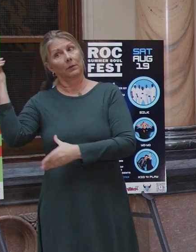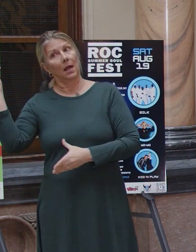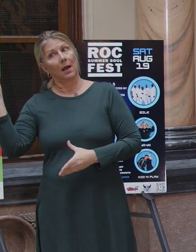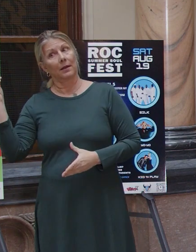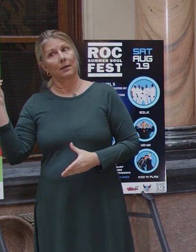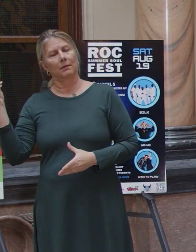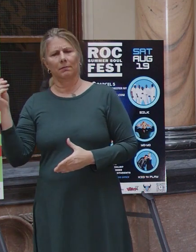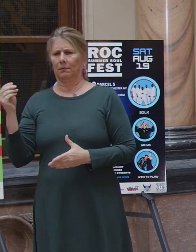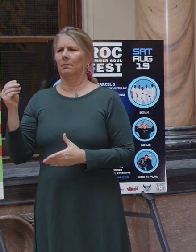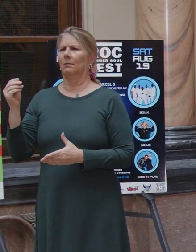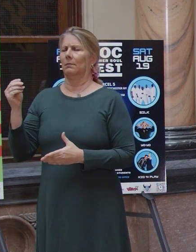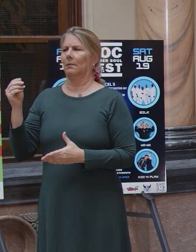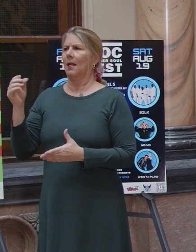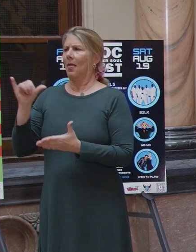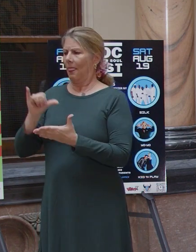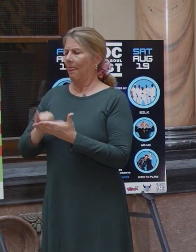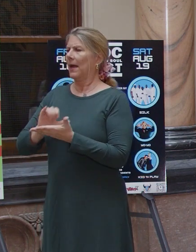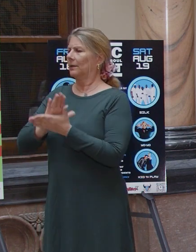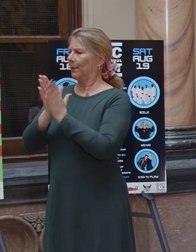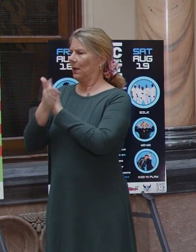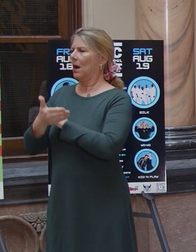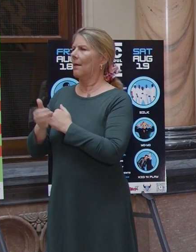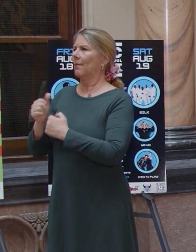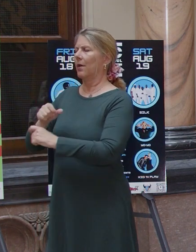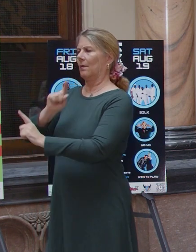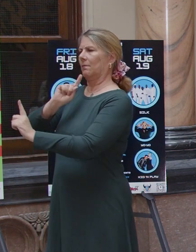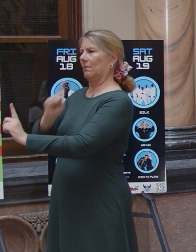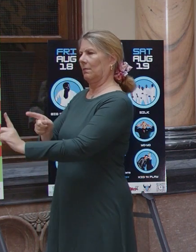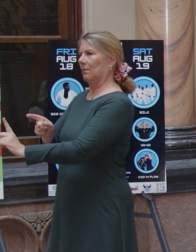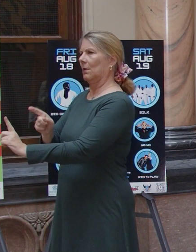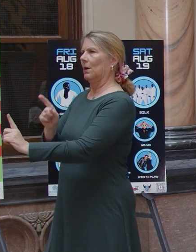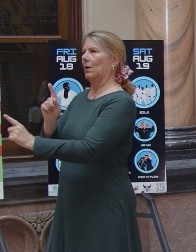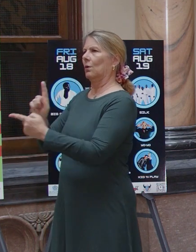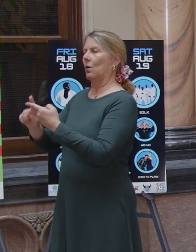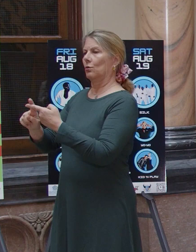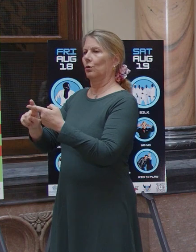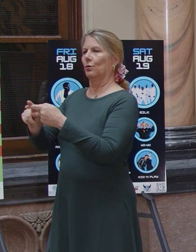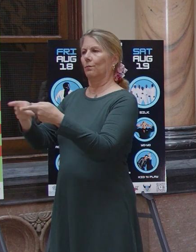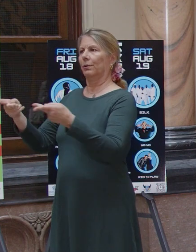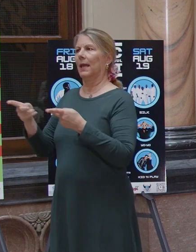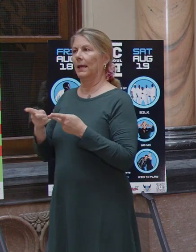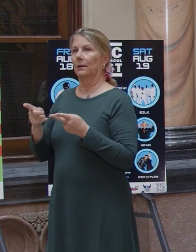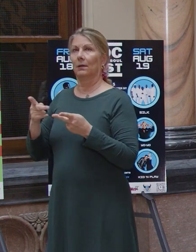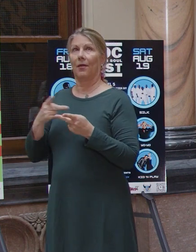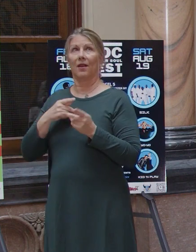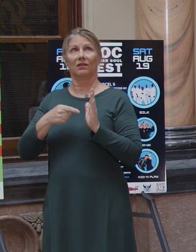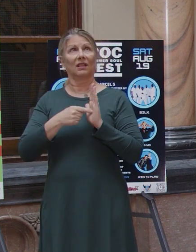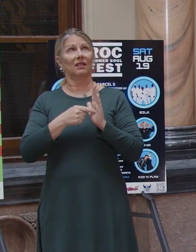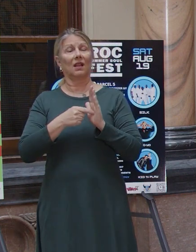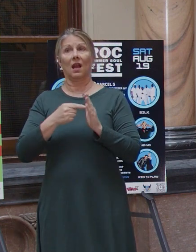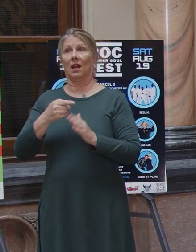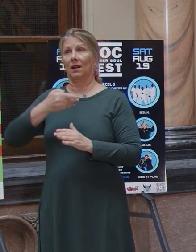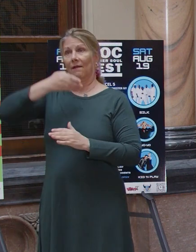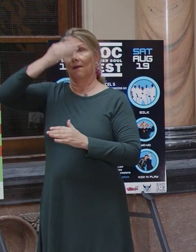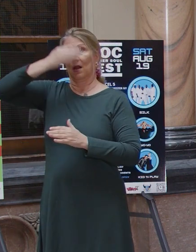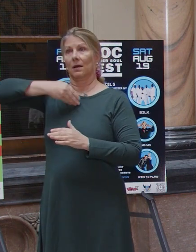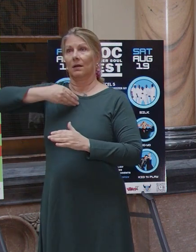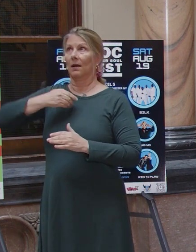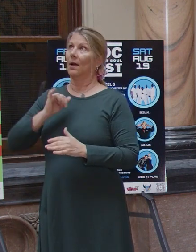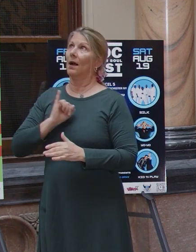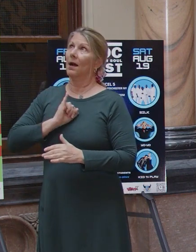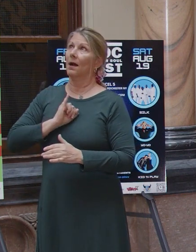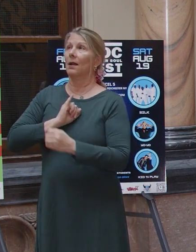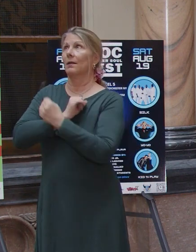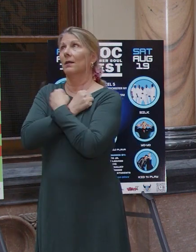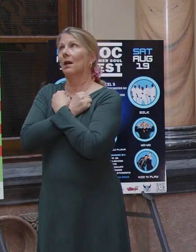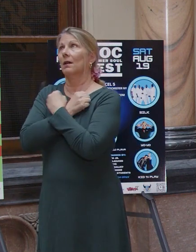that place. If you notice, we got the big City of Rochester, I Love City of Rochester sign right out front that kind of invites you in. We've done the RPO